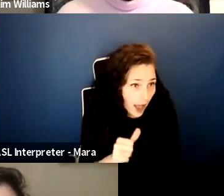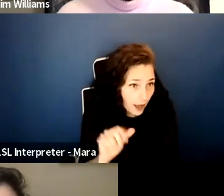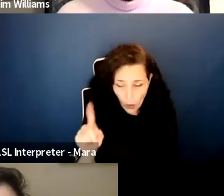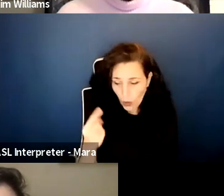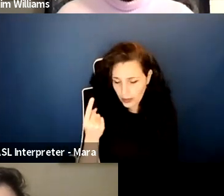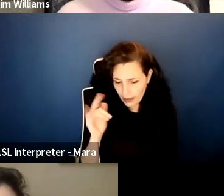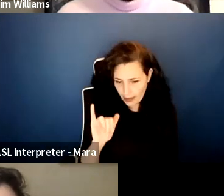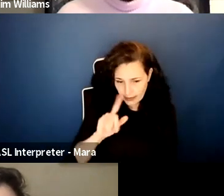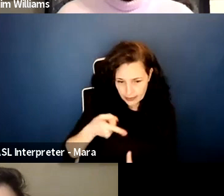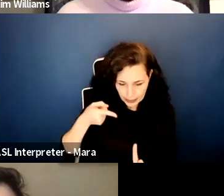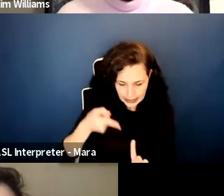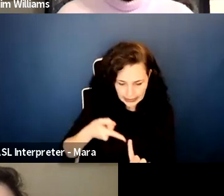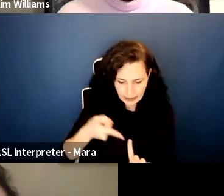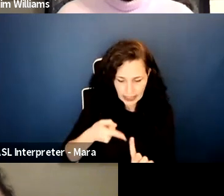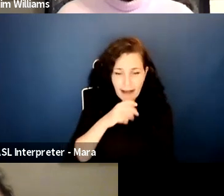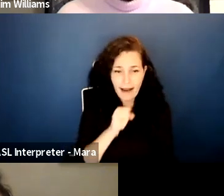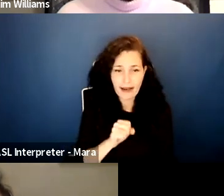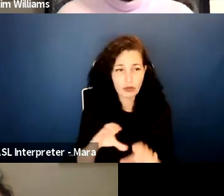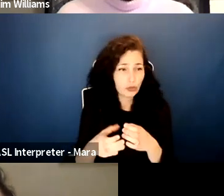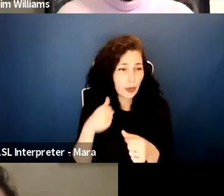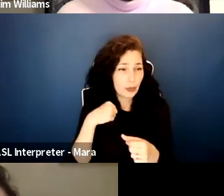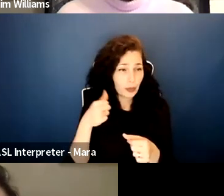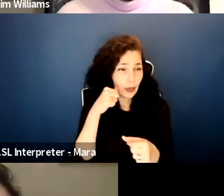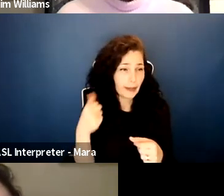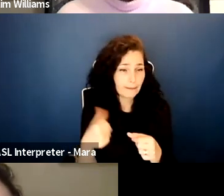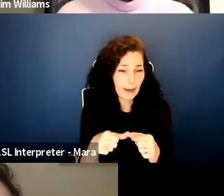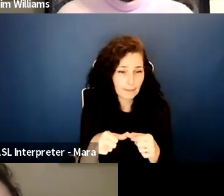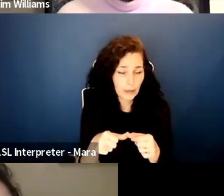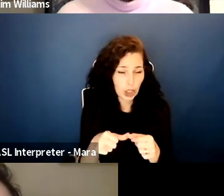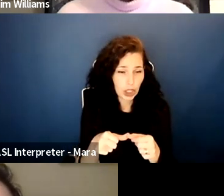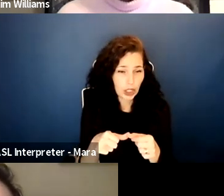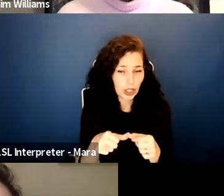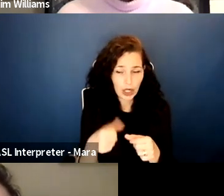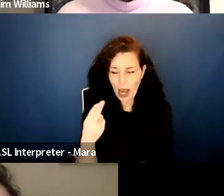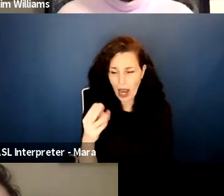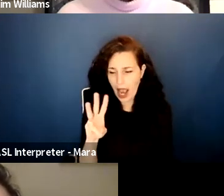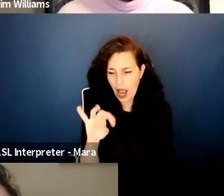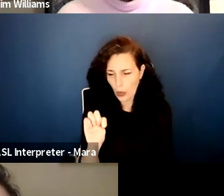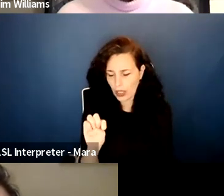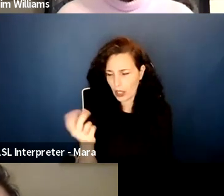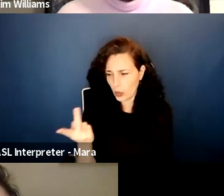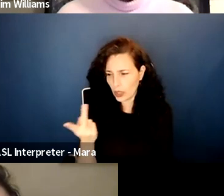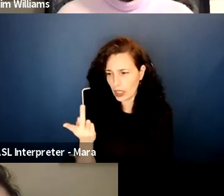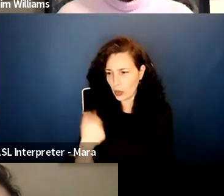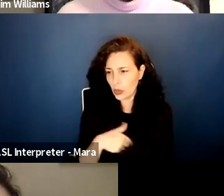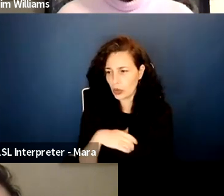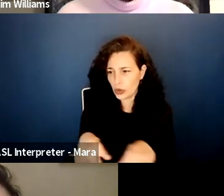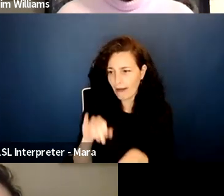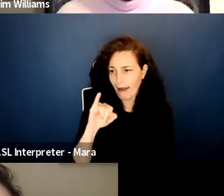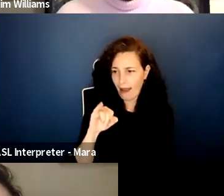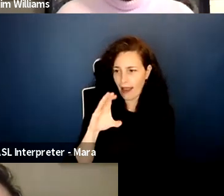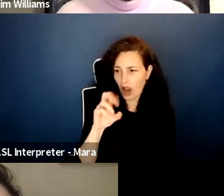group. I remember at one point, I felt like when Howard and I were doing iCarly and Hannah Montana, it